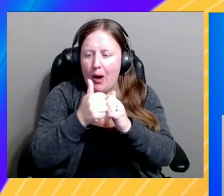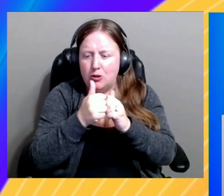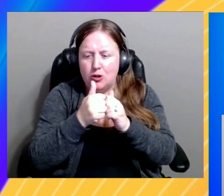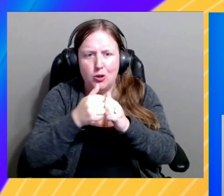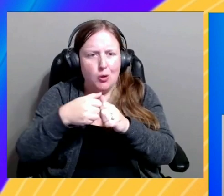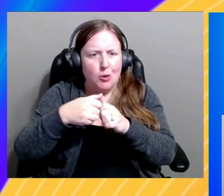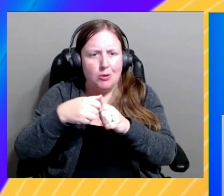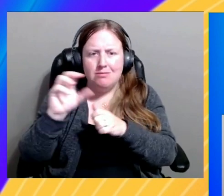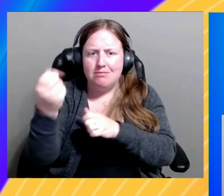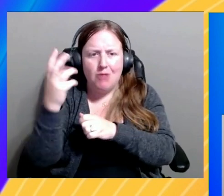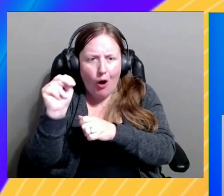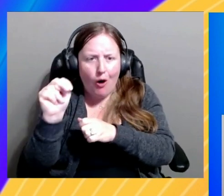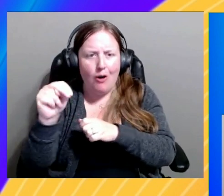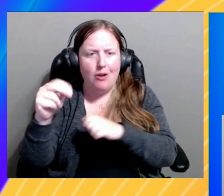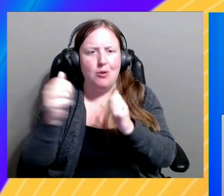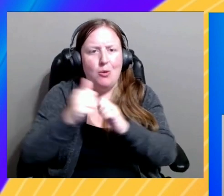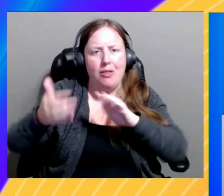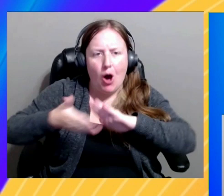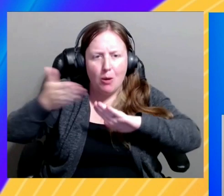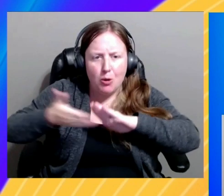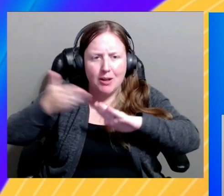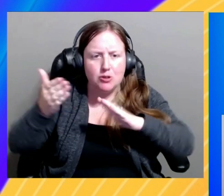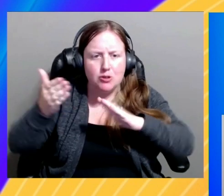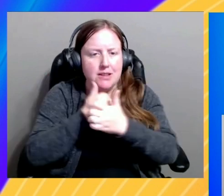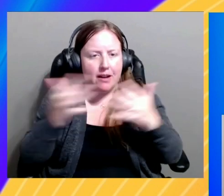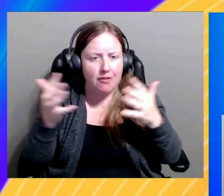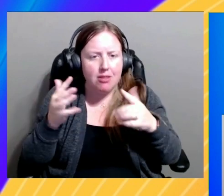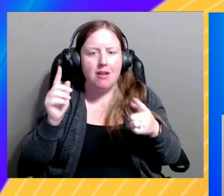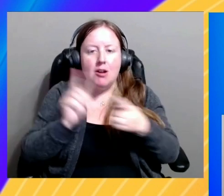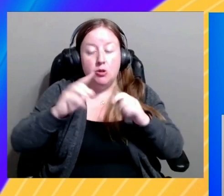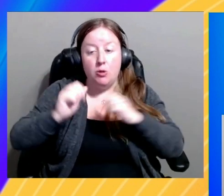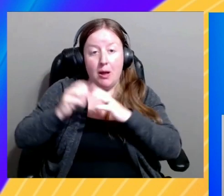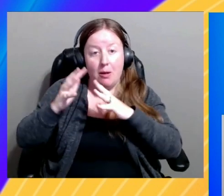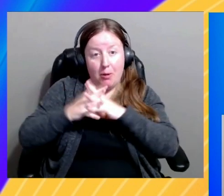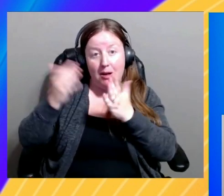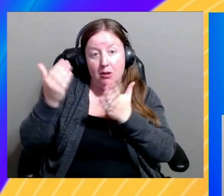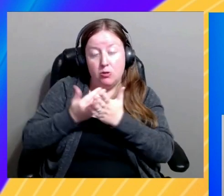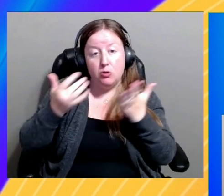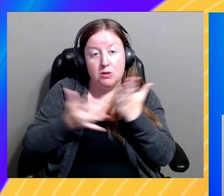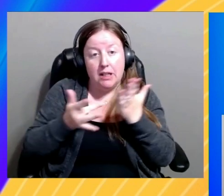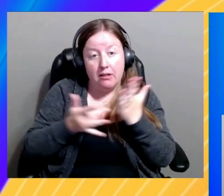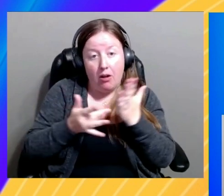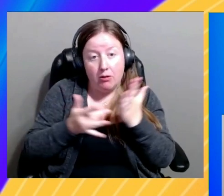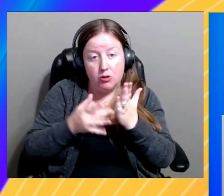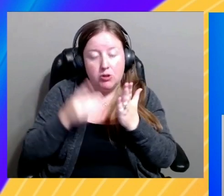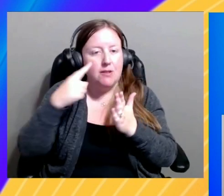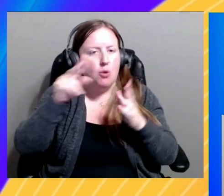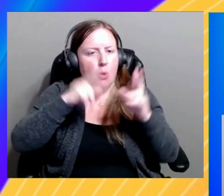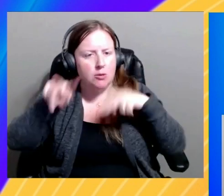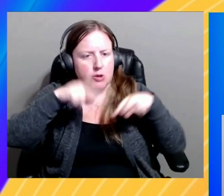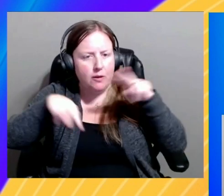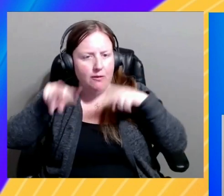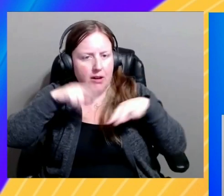these operationalized to implement these new technologies for observability?